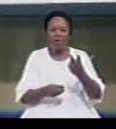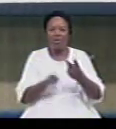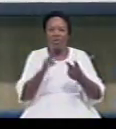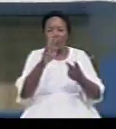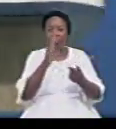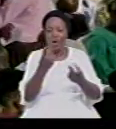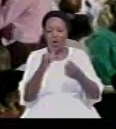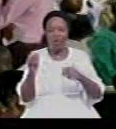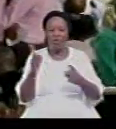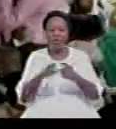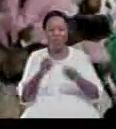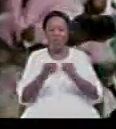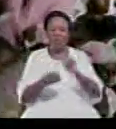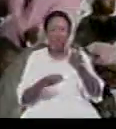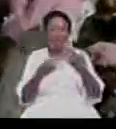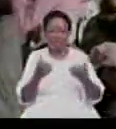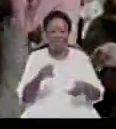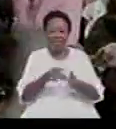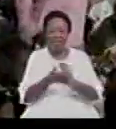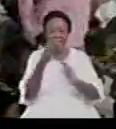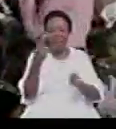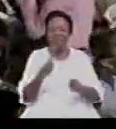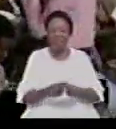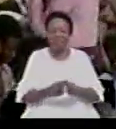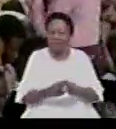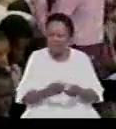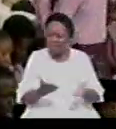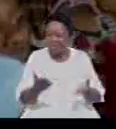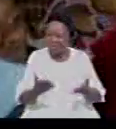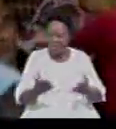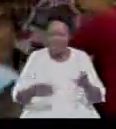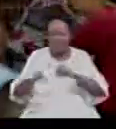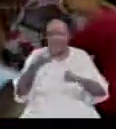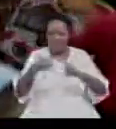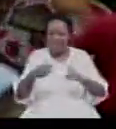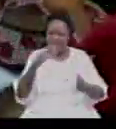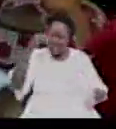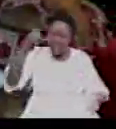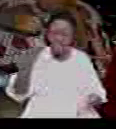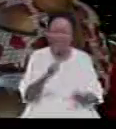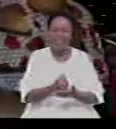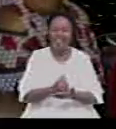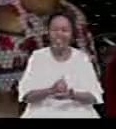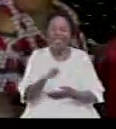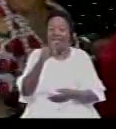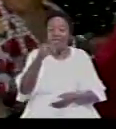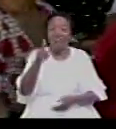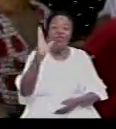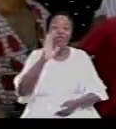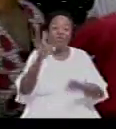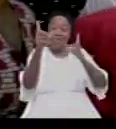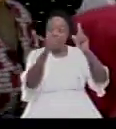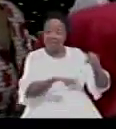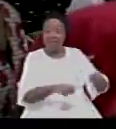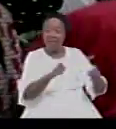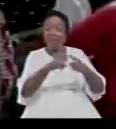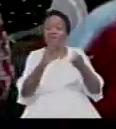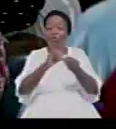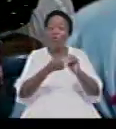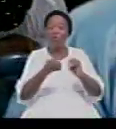number two. I can't hear you. You will come to number two